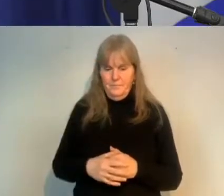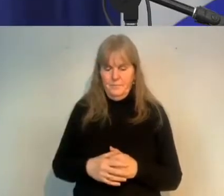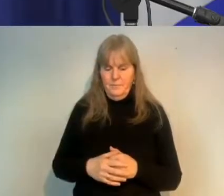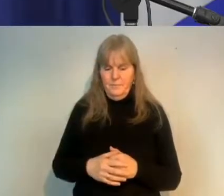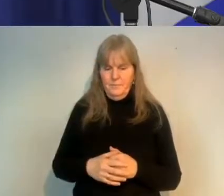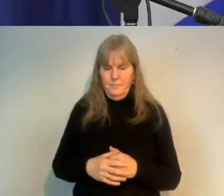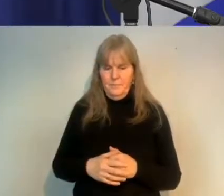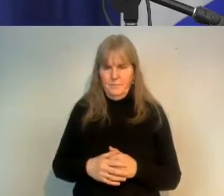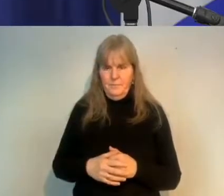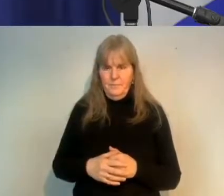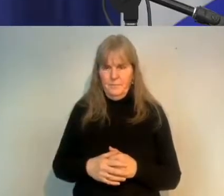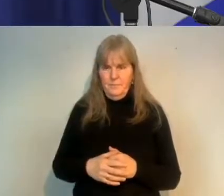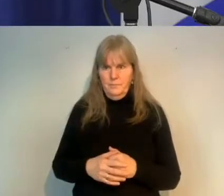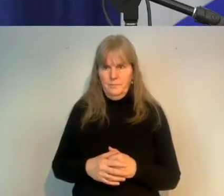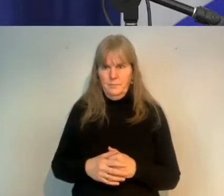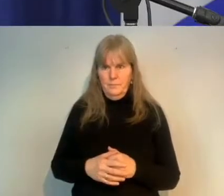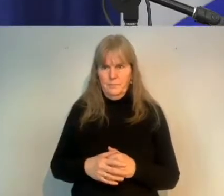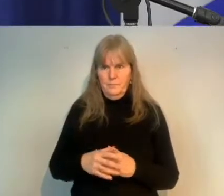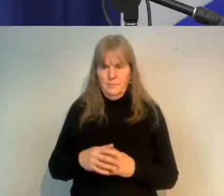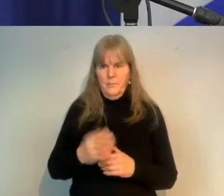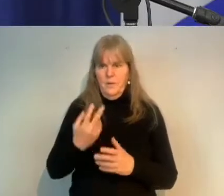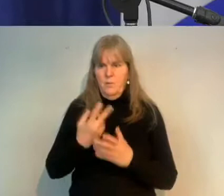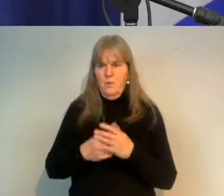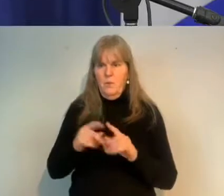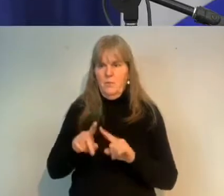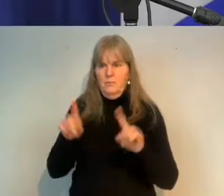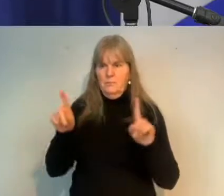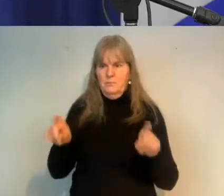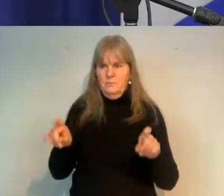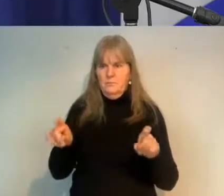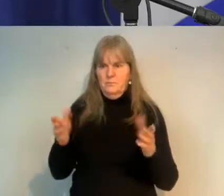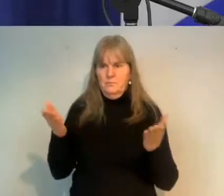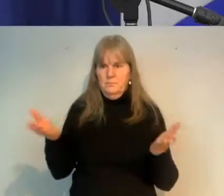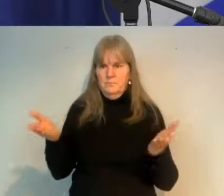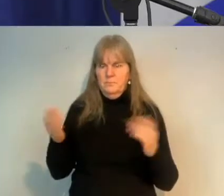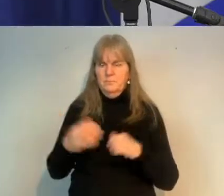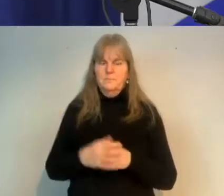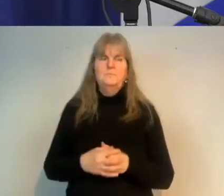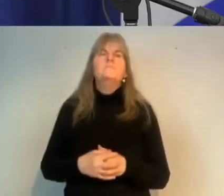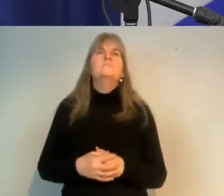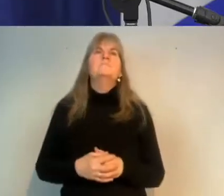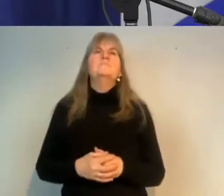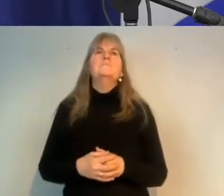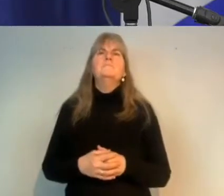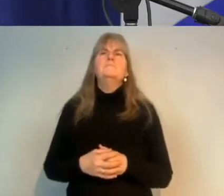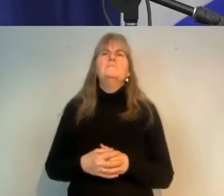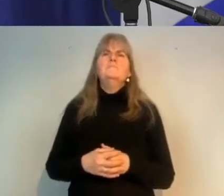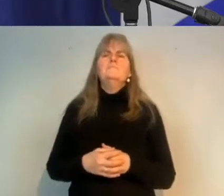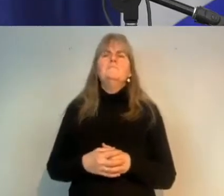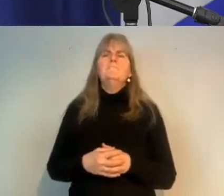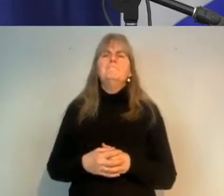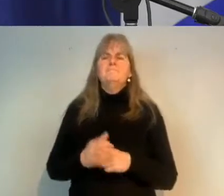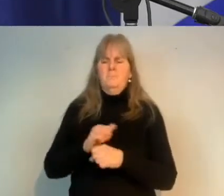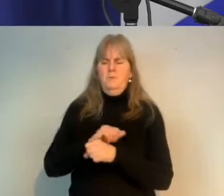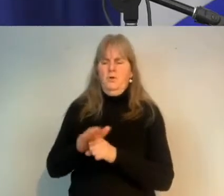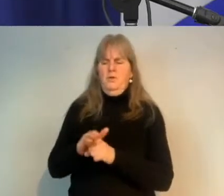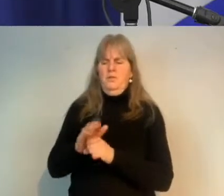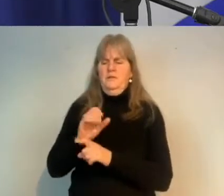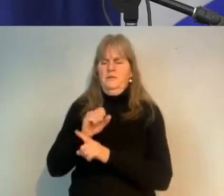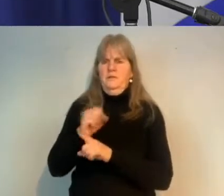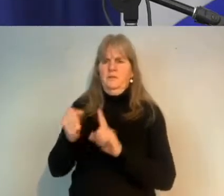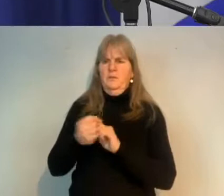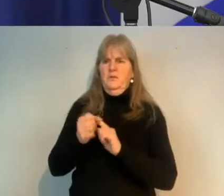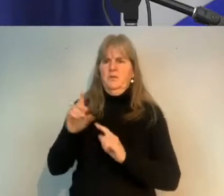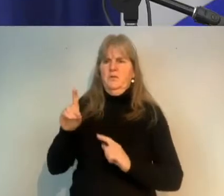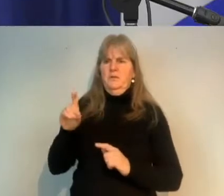My first question is for both the Premier and Dr. Elliott. It's related to the COVID situation in Dawson City. So yesterday, 36